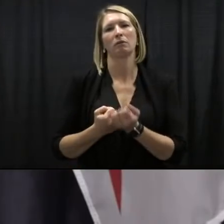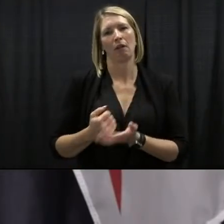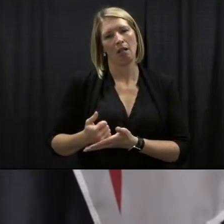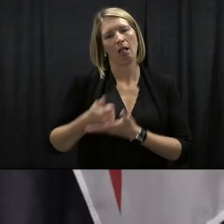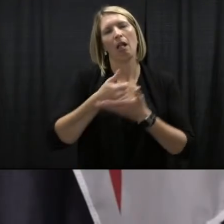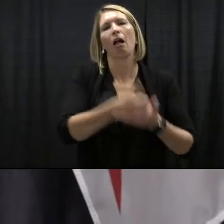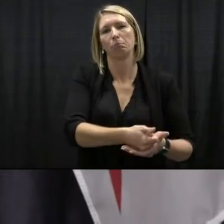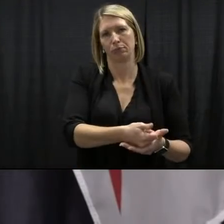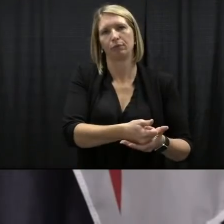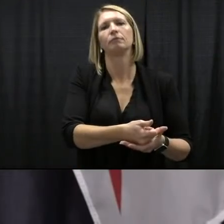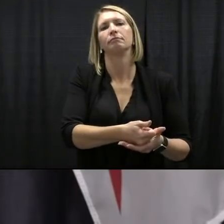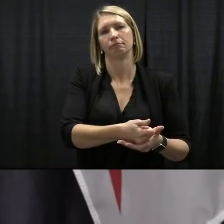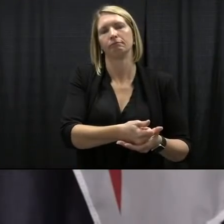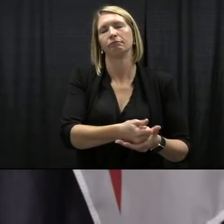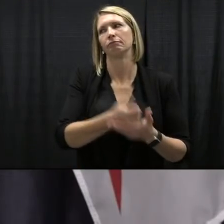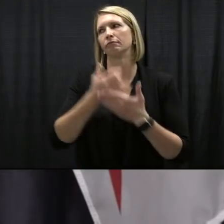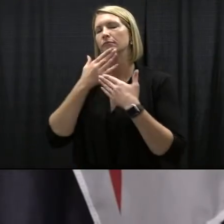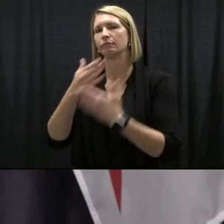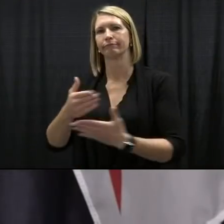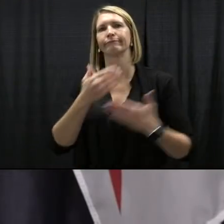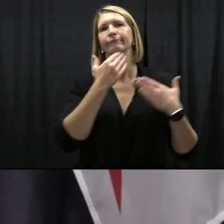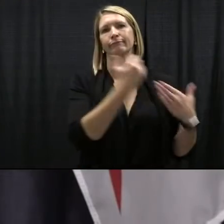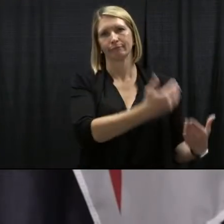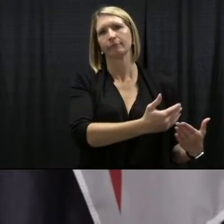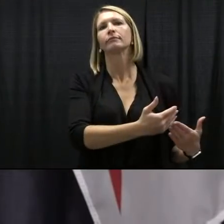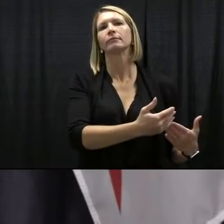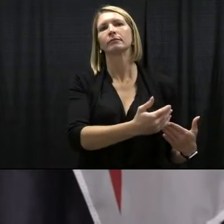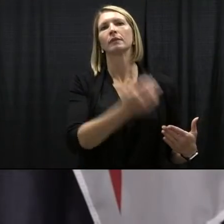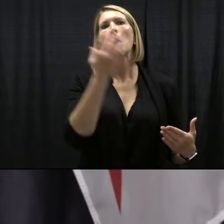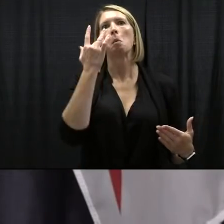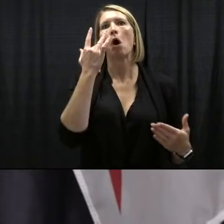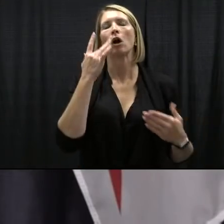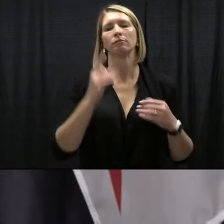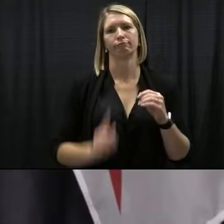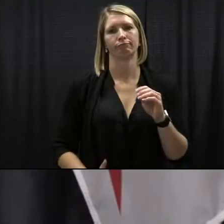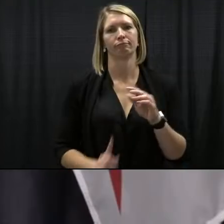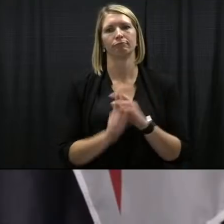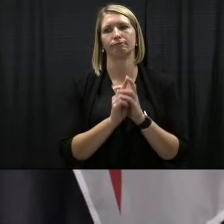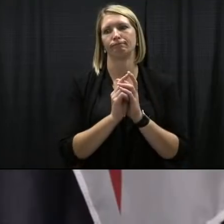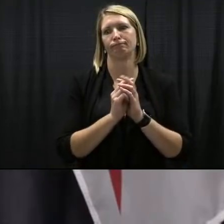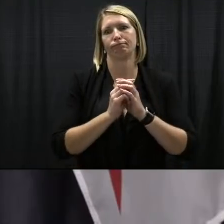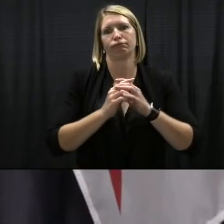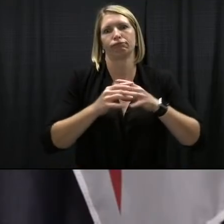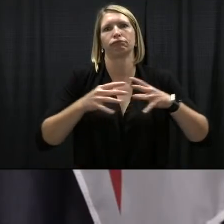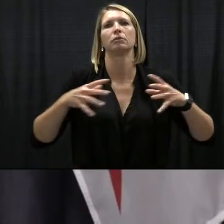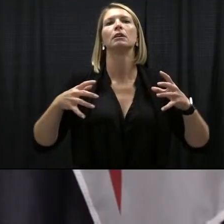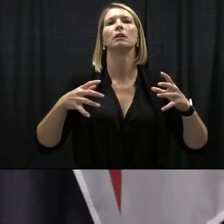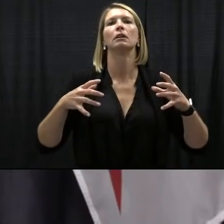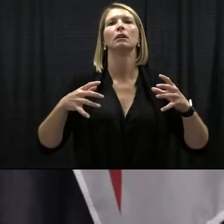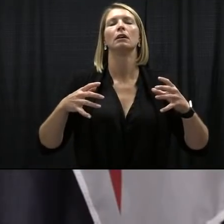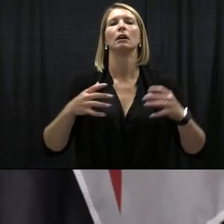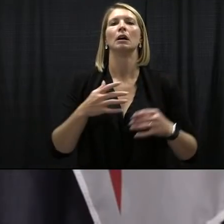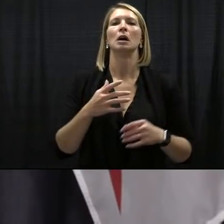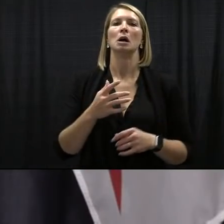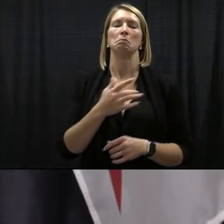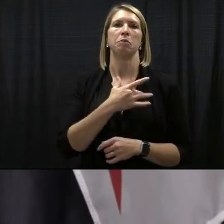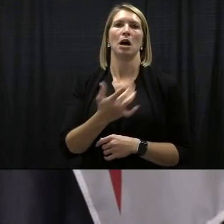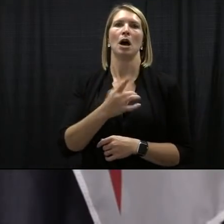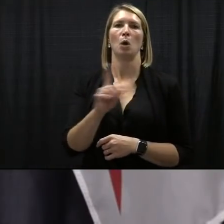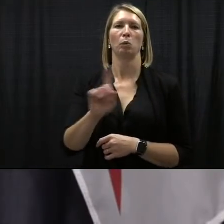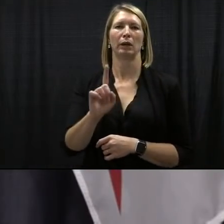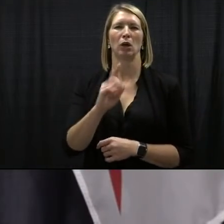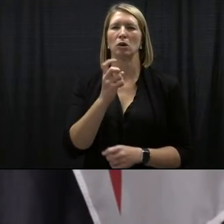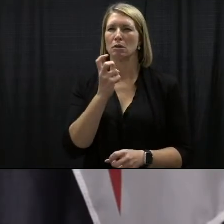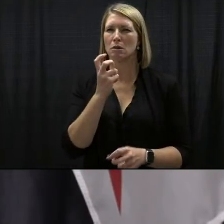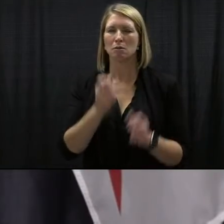should they need it to help deal with what was a significant surge in cases. The main strain was on contact tracing, and